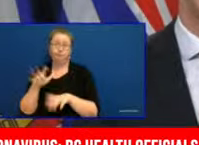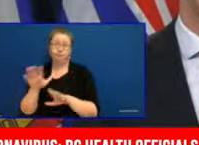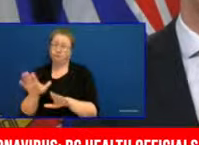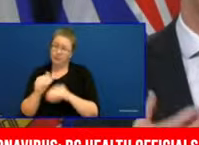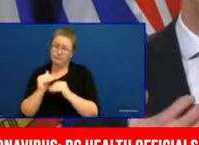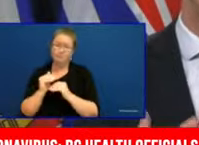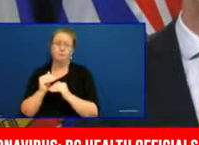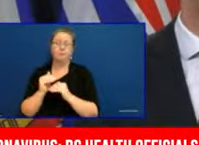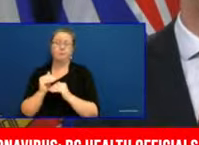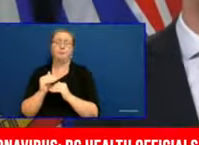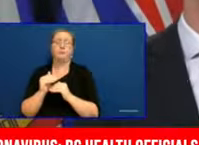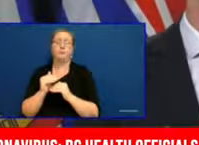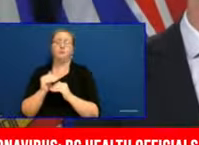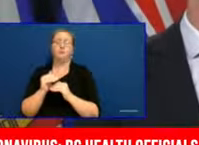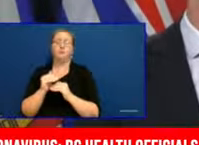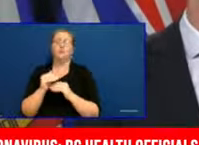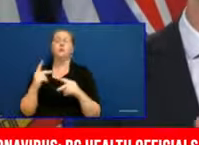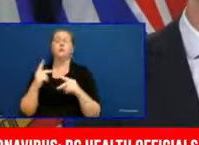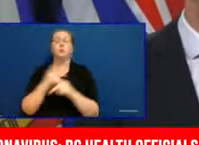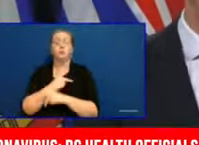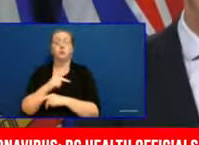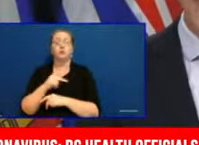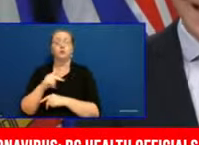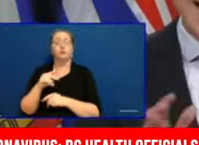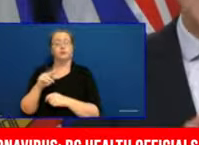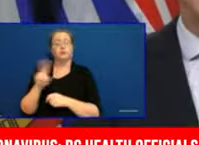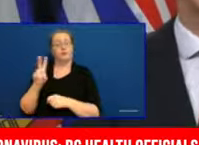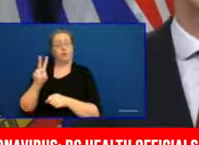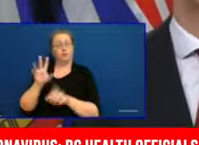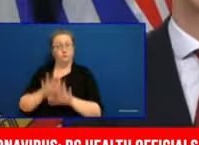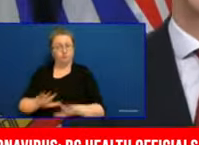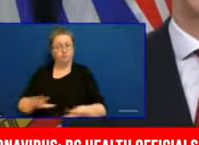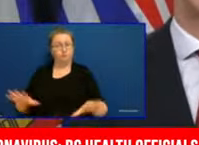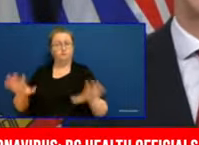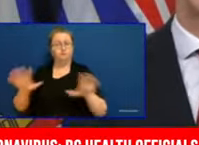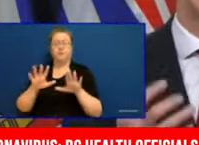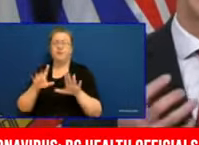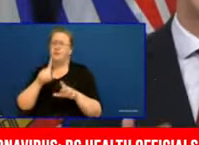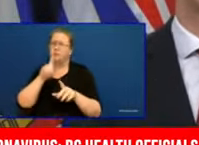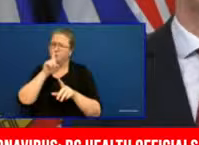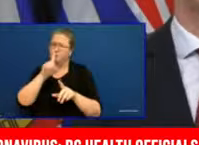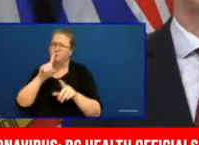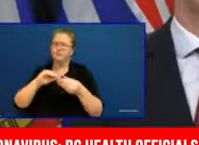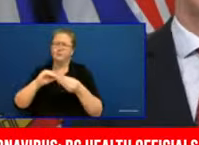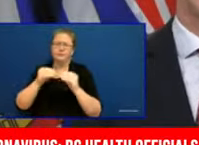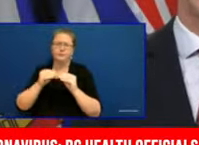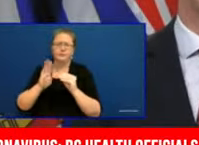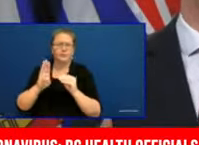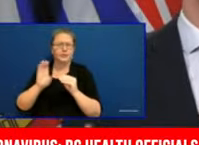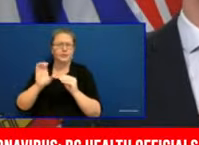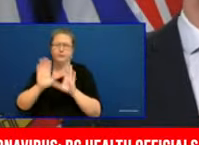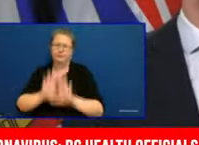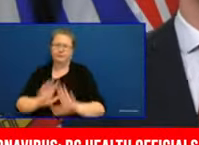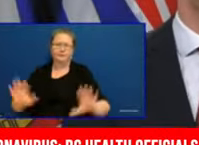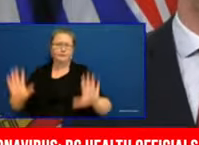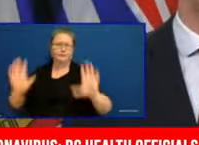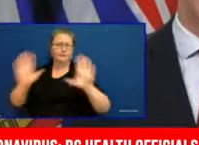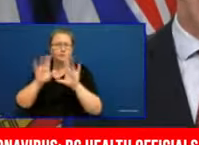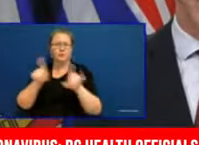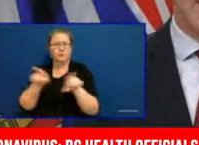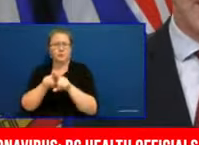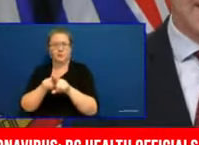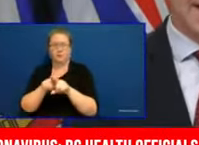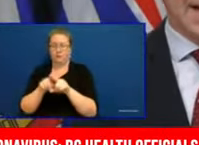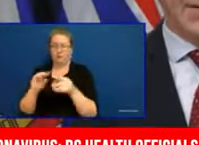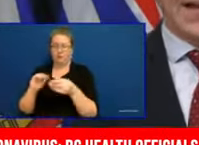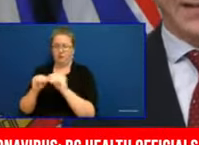time, particularly in Metro Vancouver, but you see in the data everywhere across BC, because we have high levels relative to